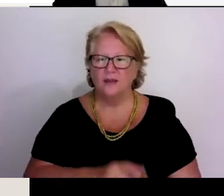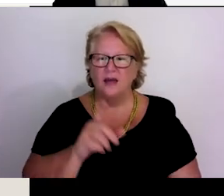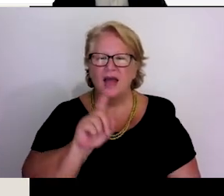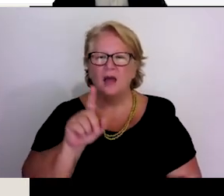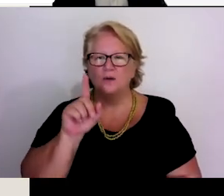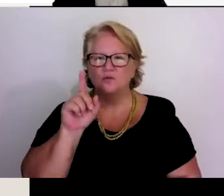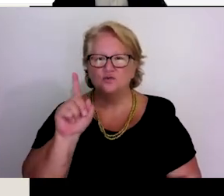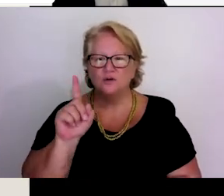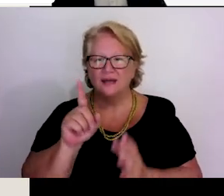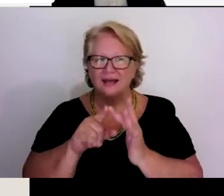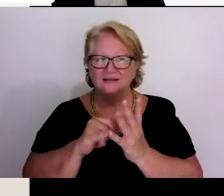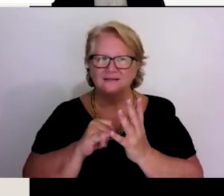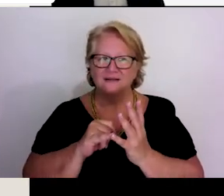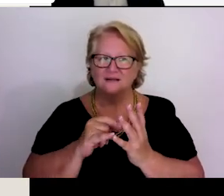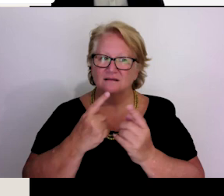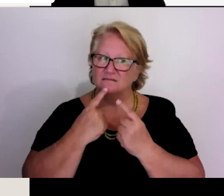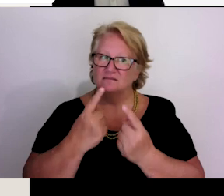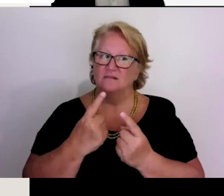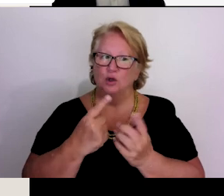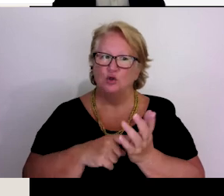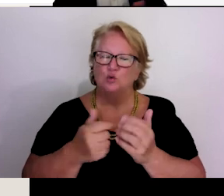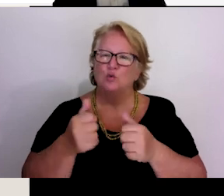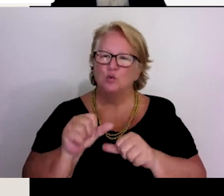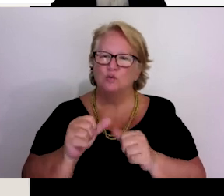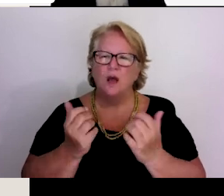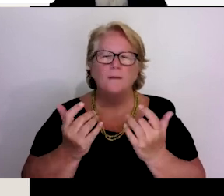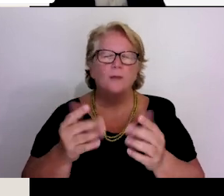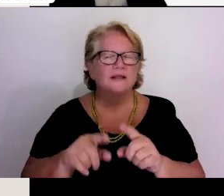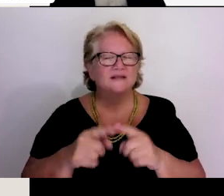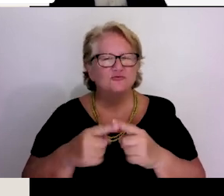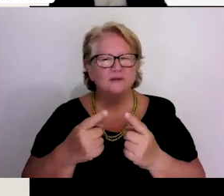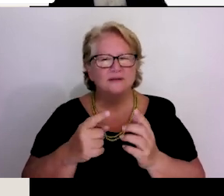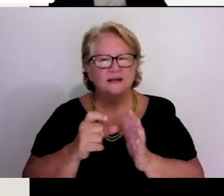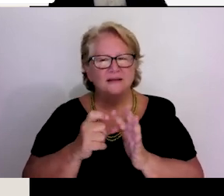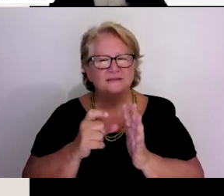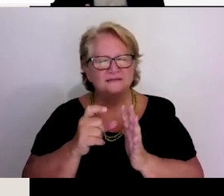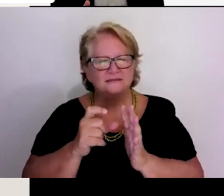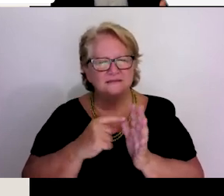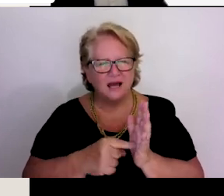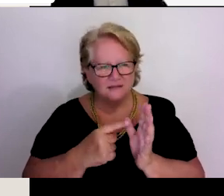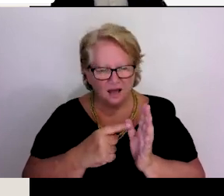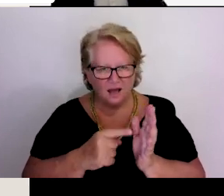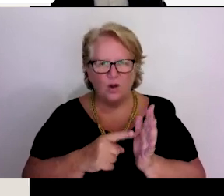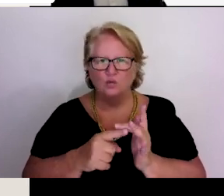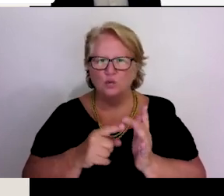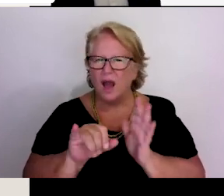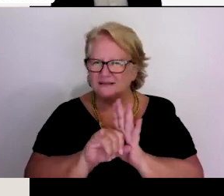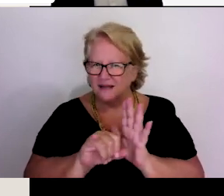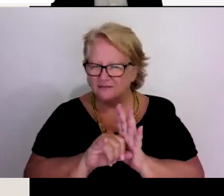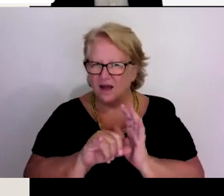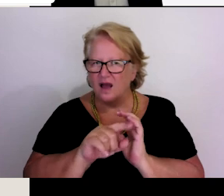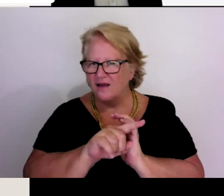And she is advocating there to use multiple different data sets to identify people with intellectual disability because we've seen